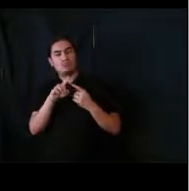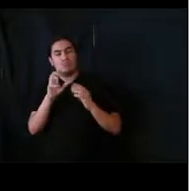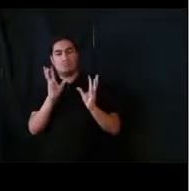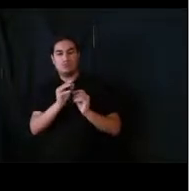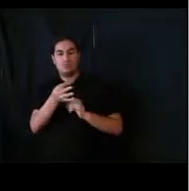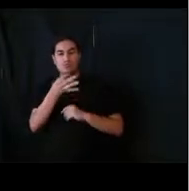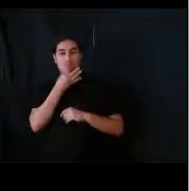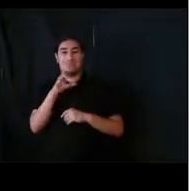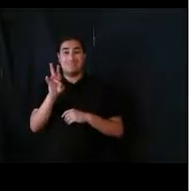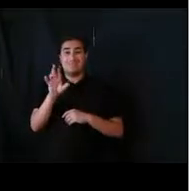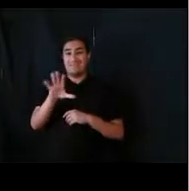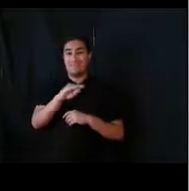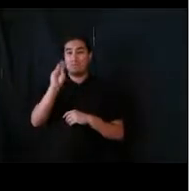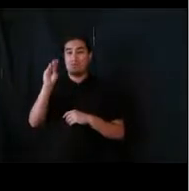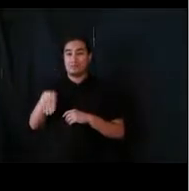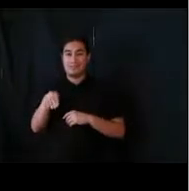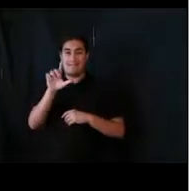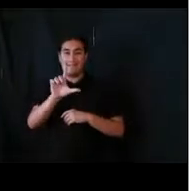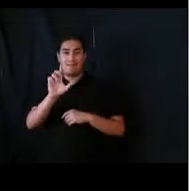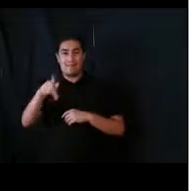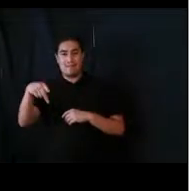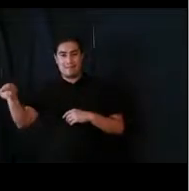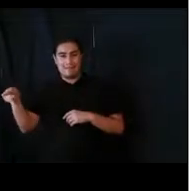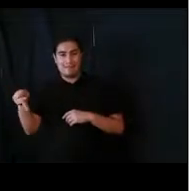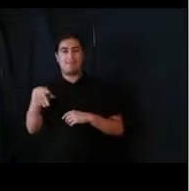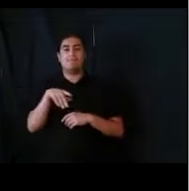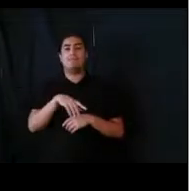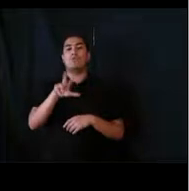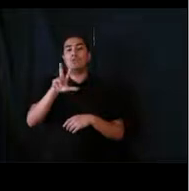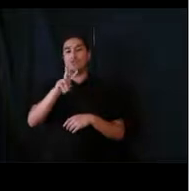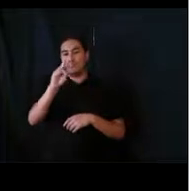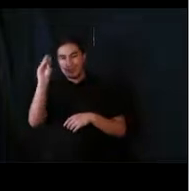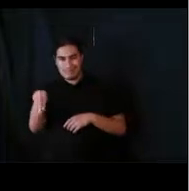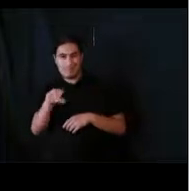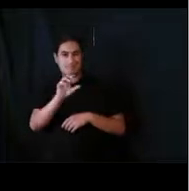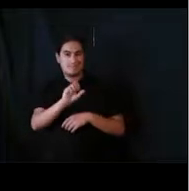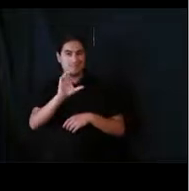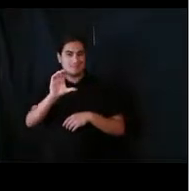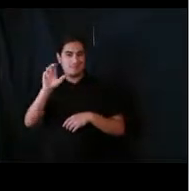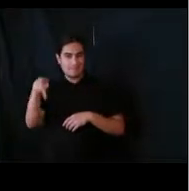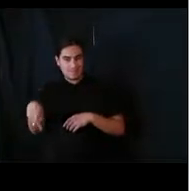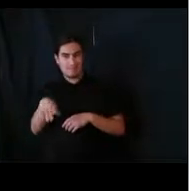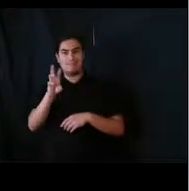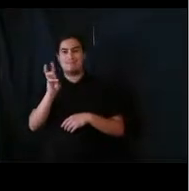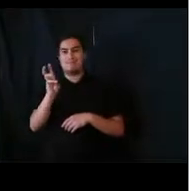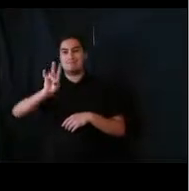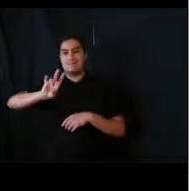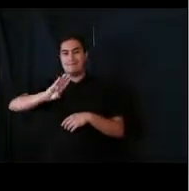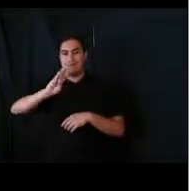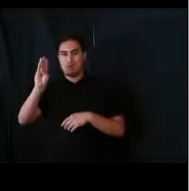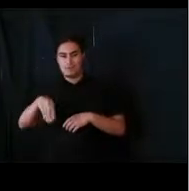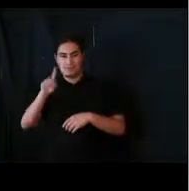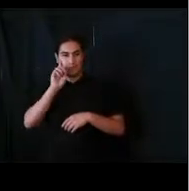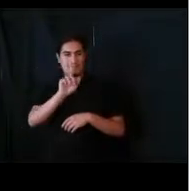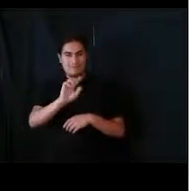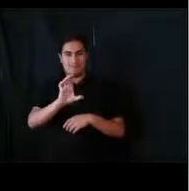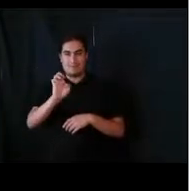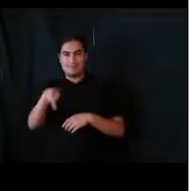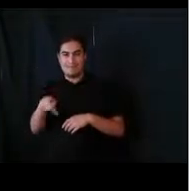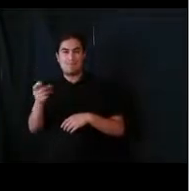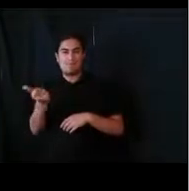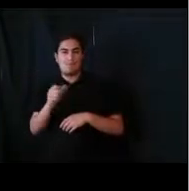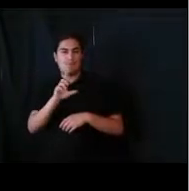75 lpp 32 for sccp and 67 for tcep one thing that i know keith has made